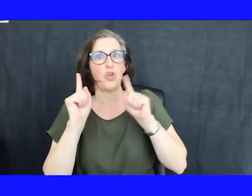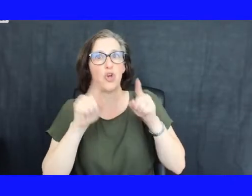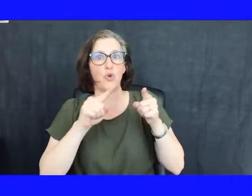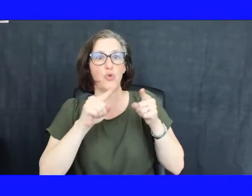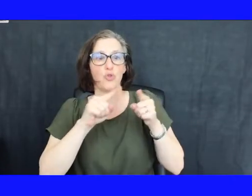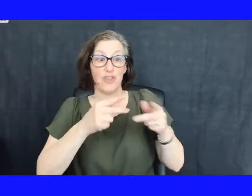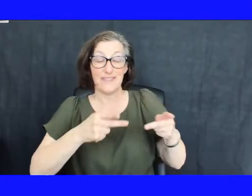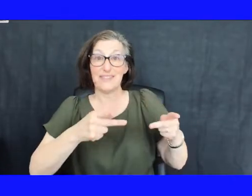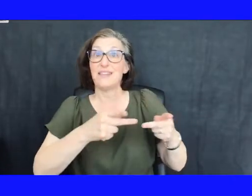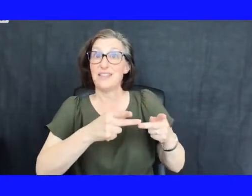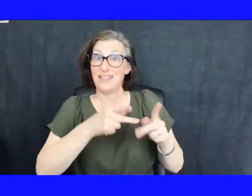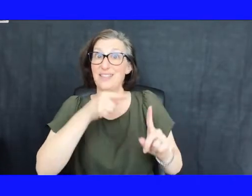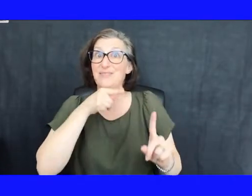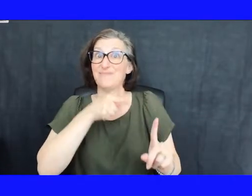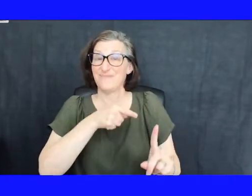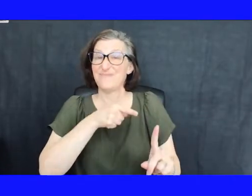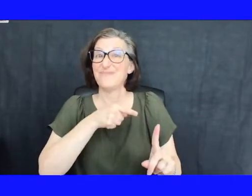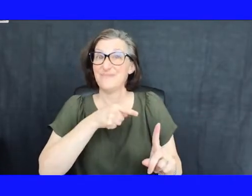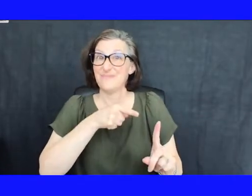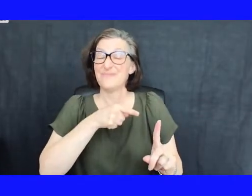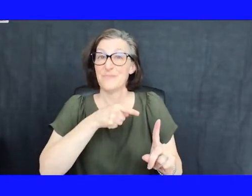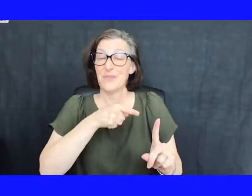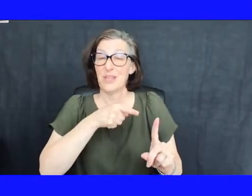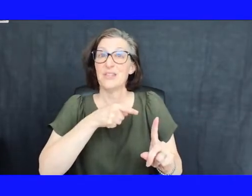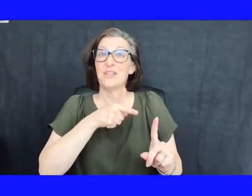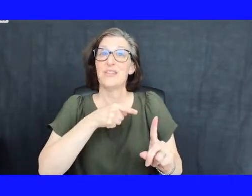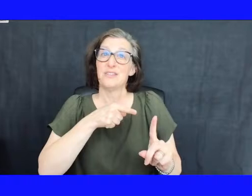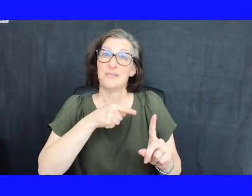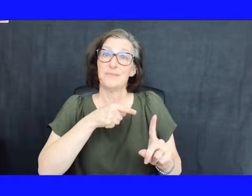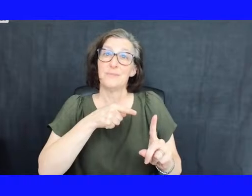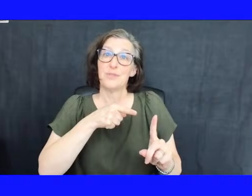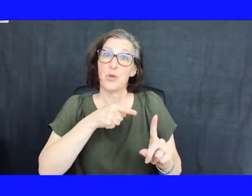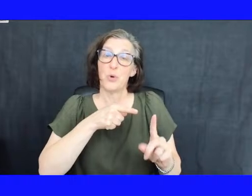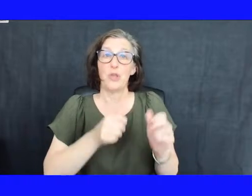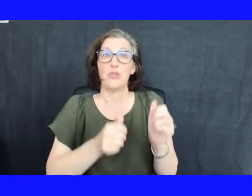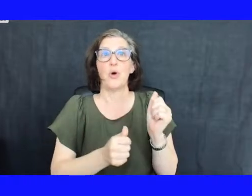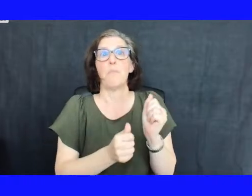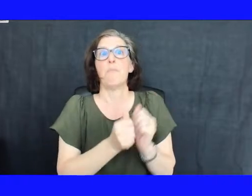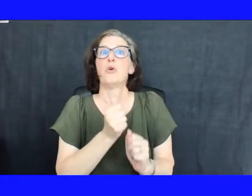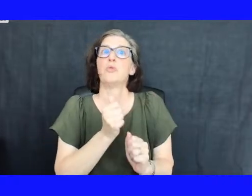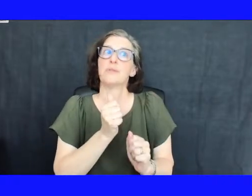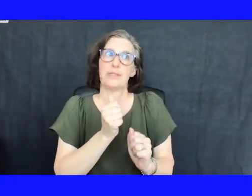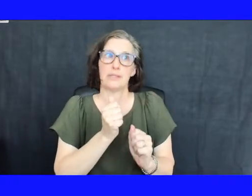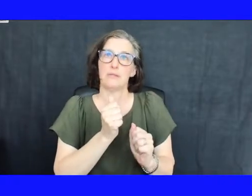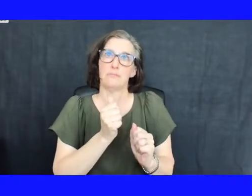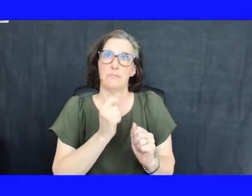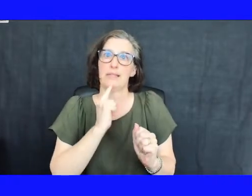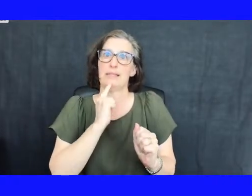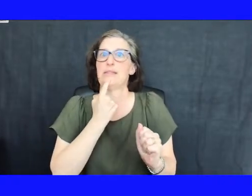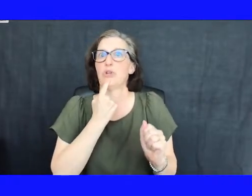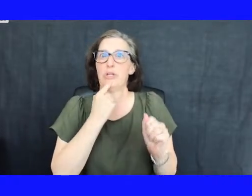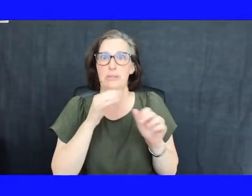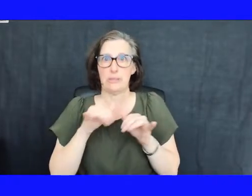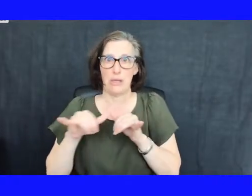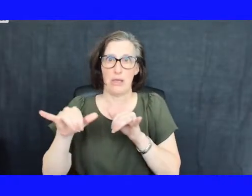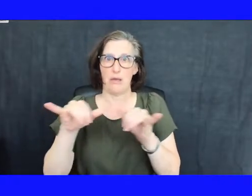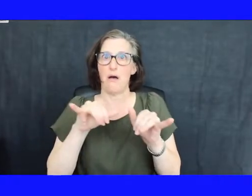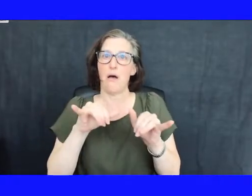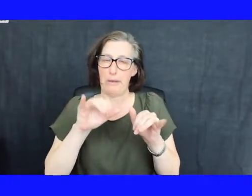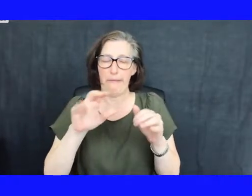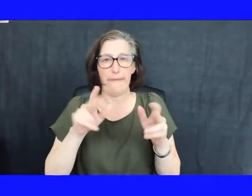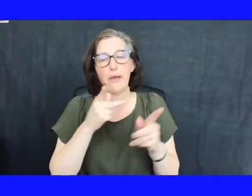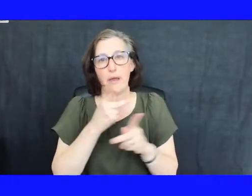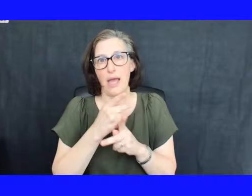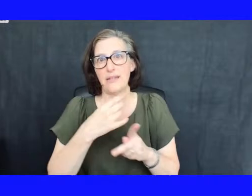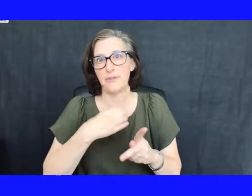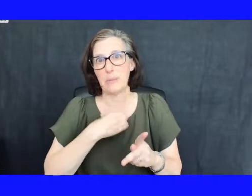an act of sexual harassment, that person's removed administratively while we then figure it out.